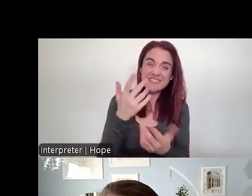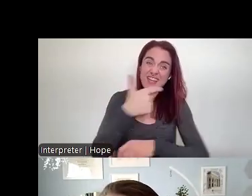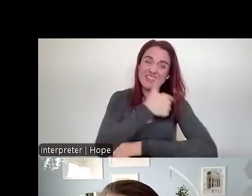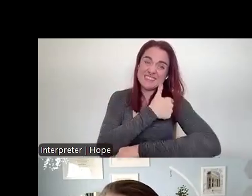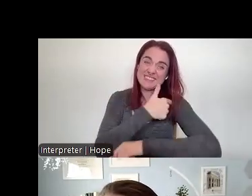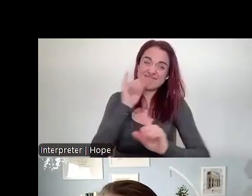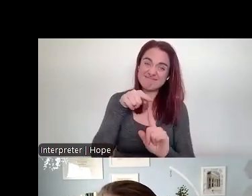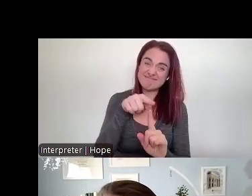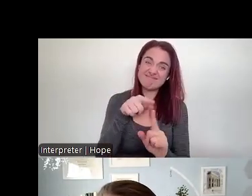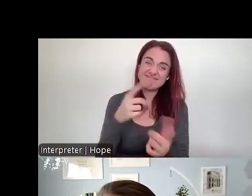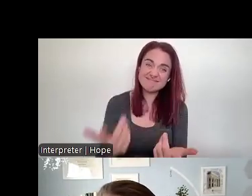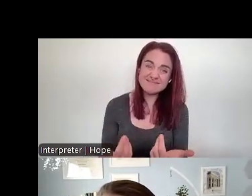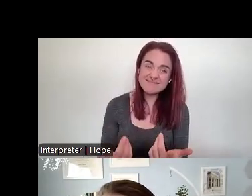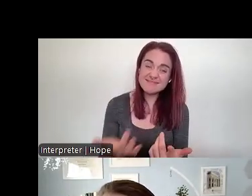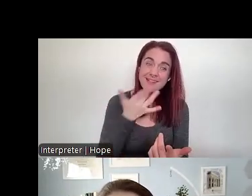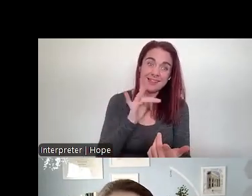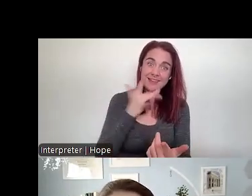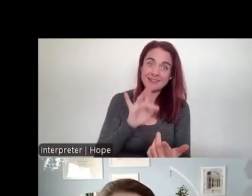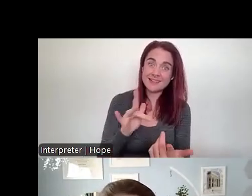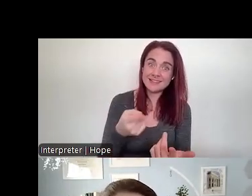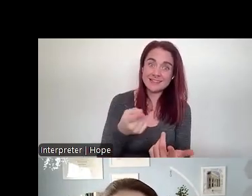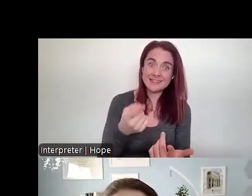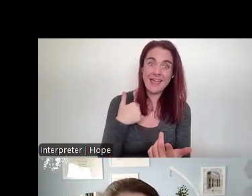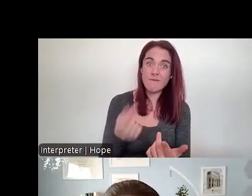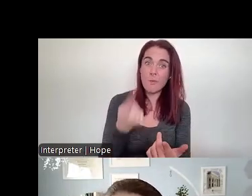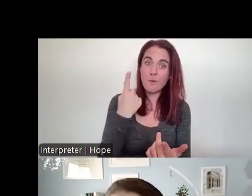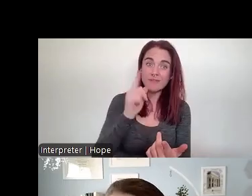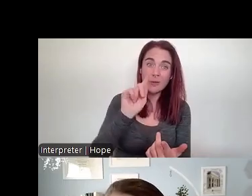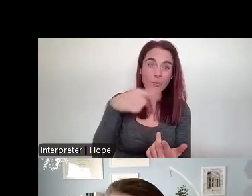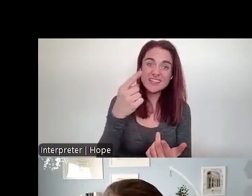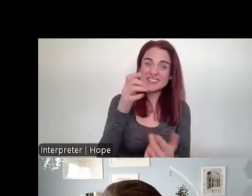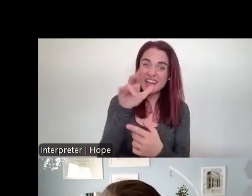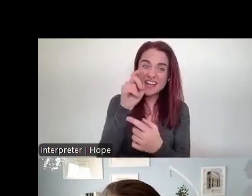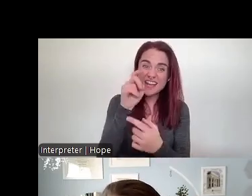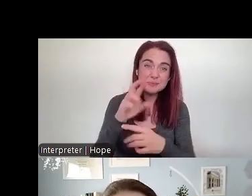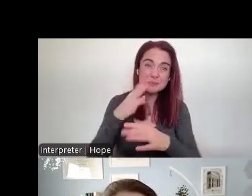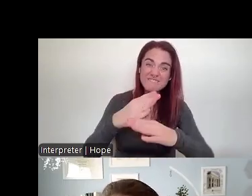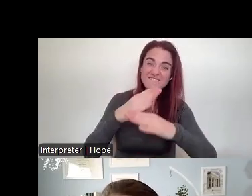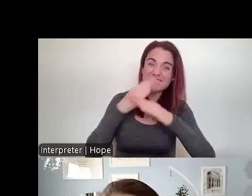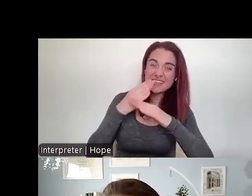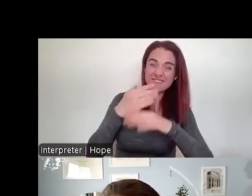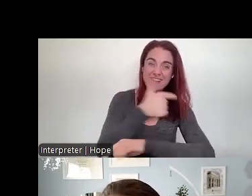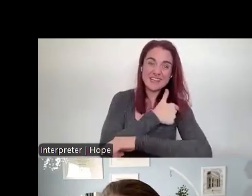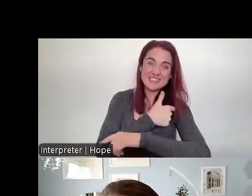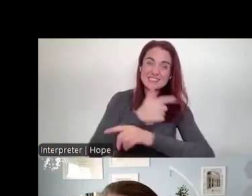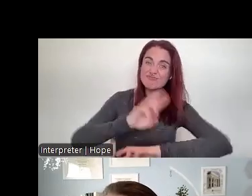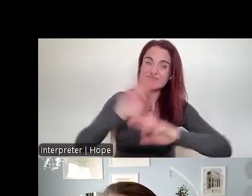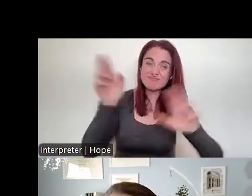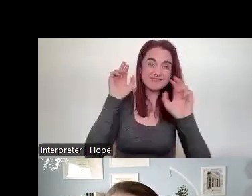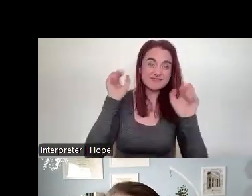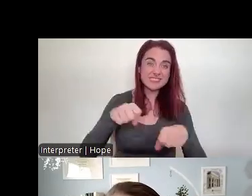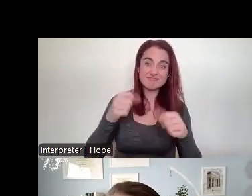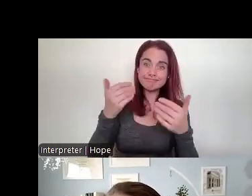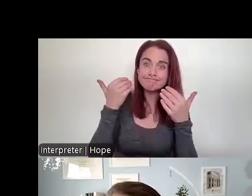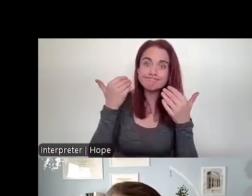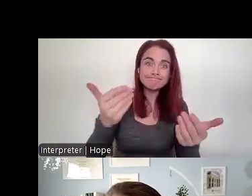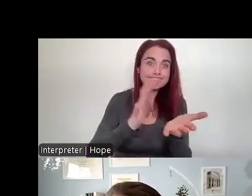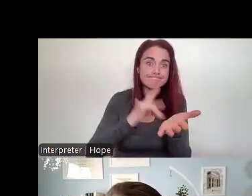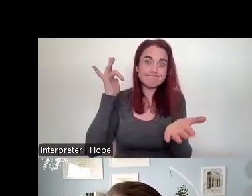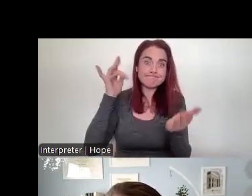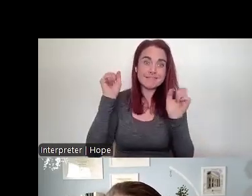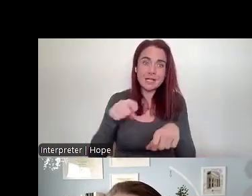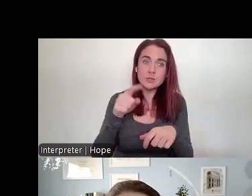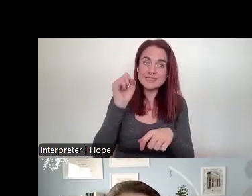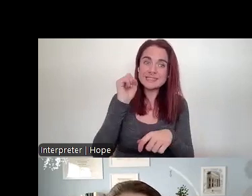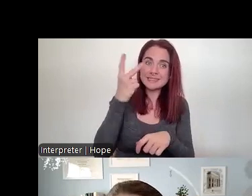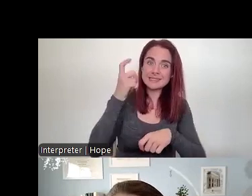vaccine. And so we're lucky to have one of the only cancer-preventing vaccines readily available. Here you can see a timeline